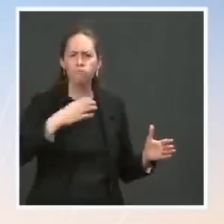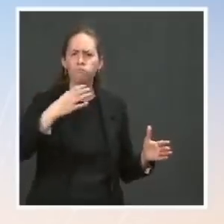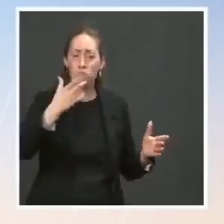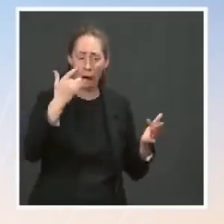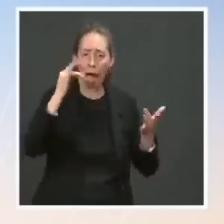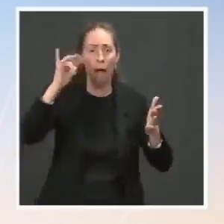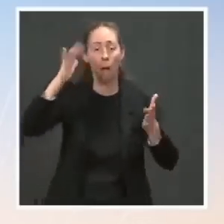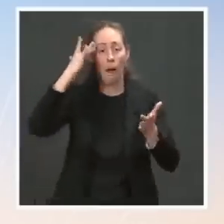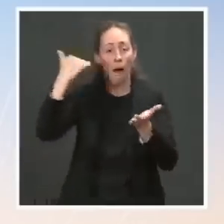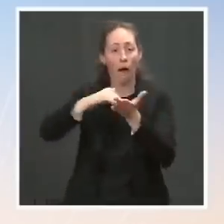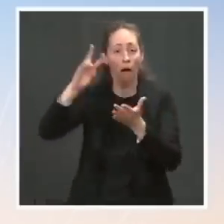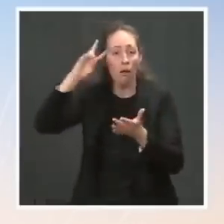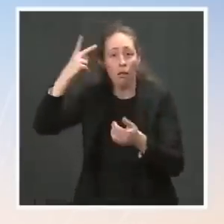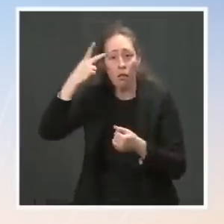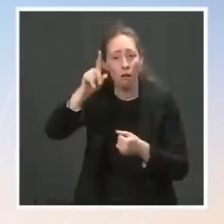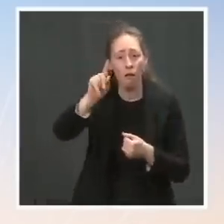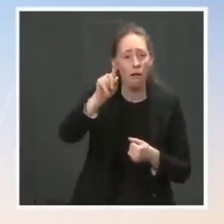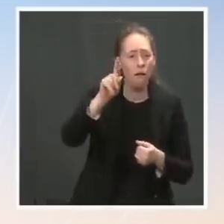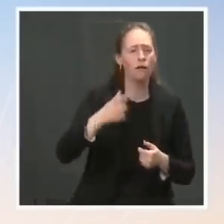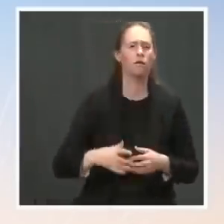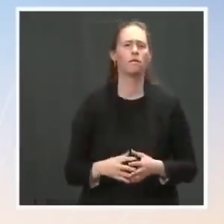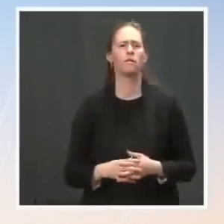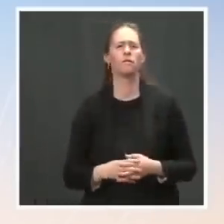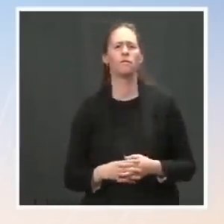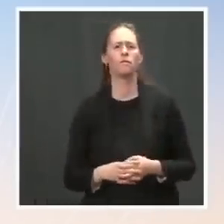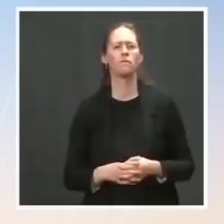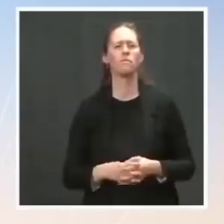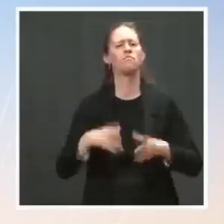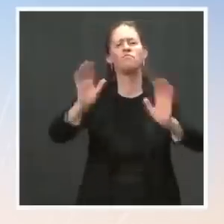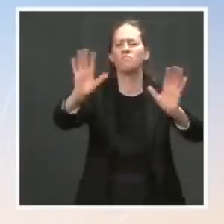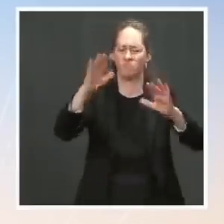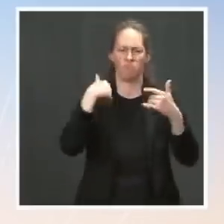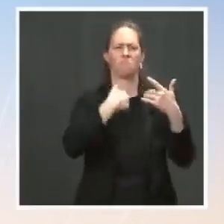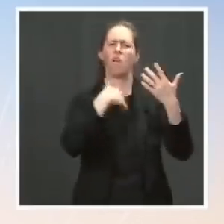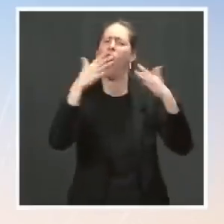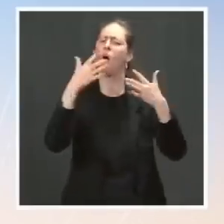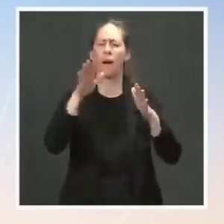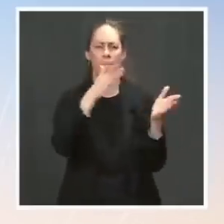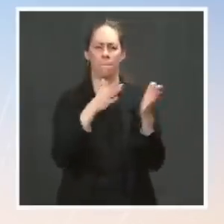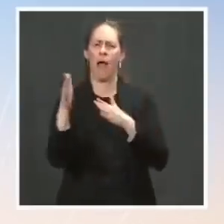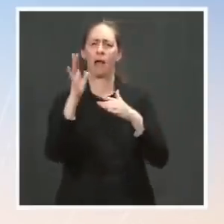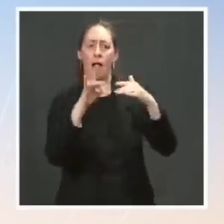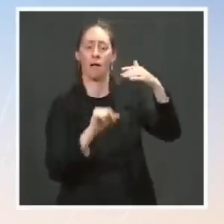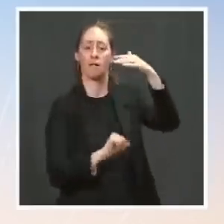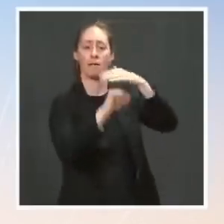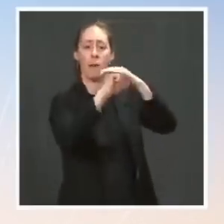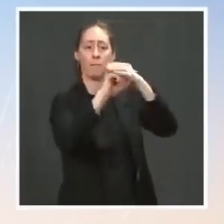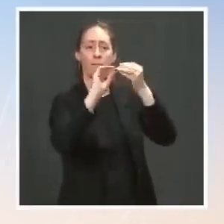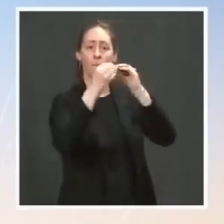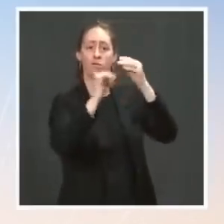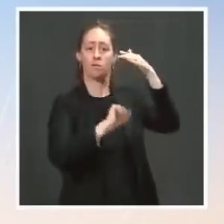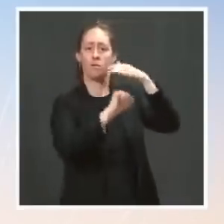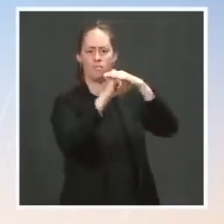every intention of putting out an increased cap, and we hope to do that soon, in advance of May 15th. I'm obviously not going to get